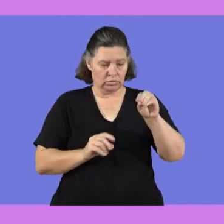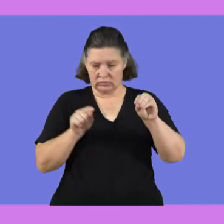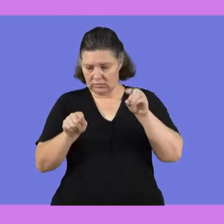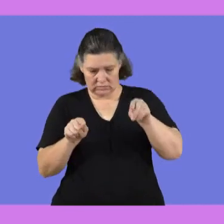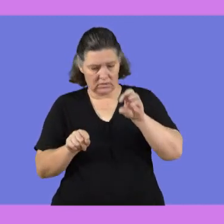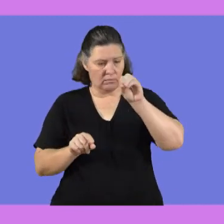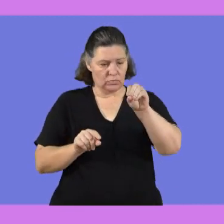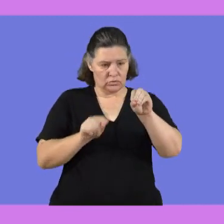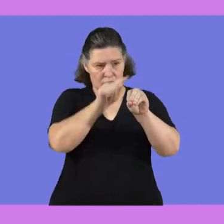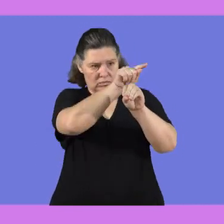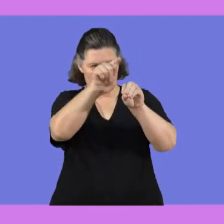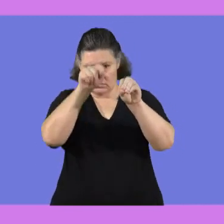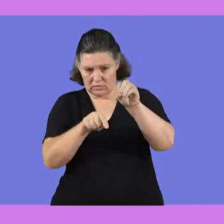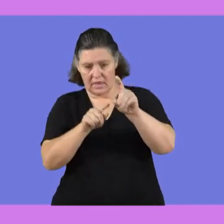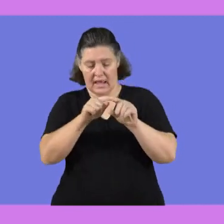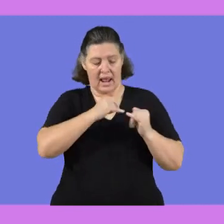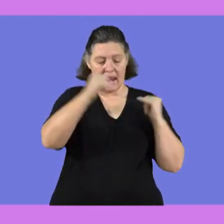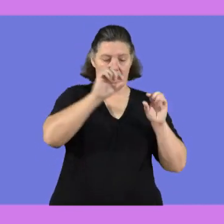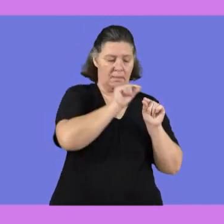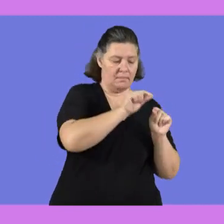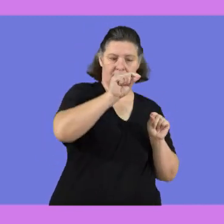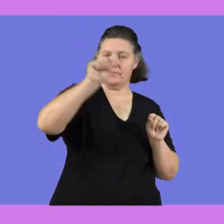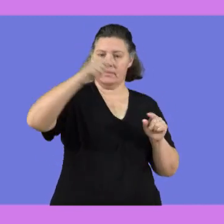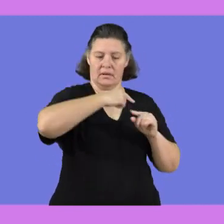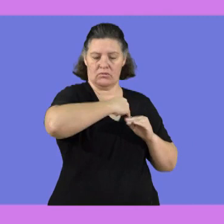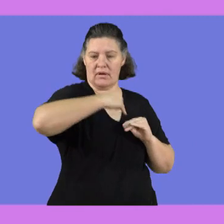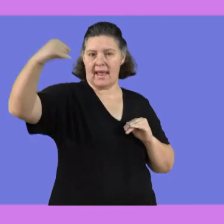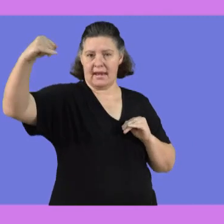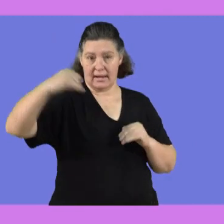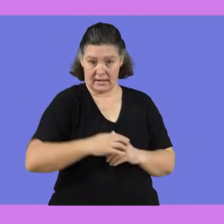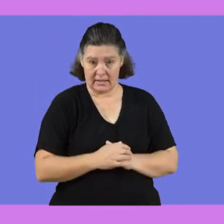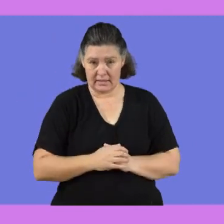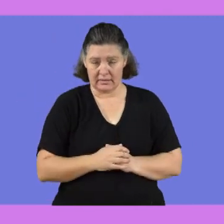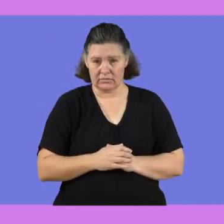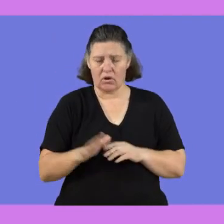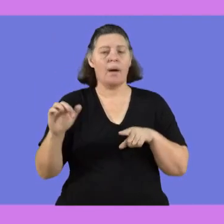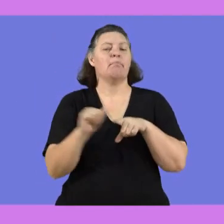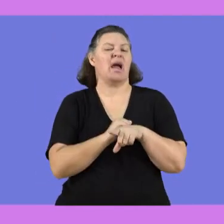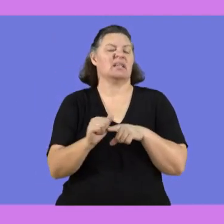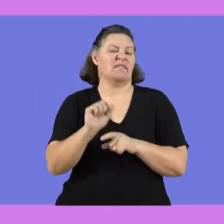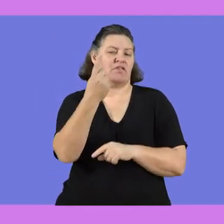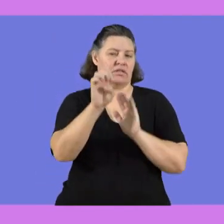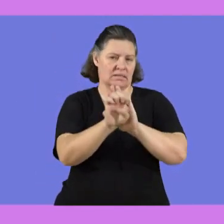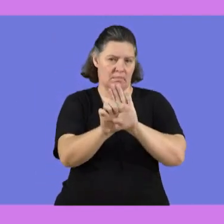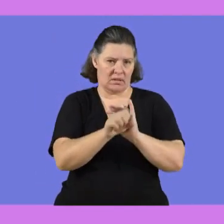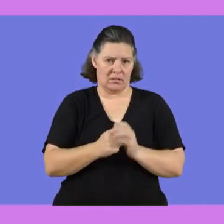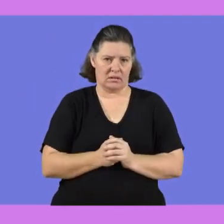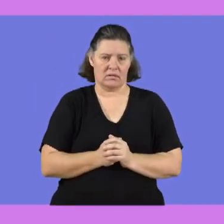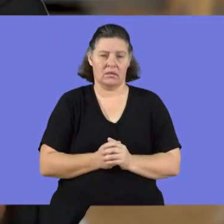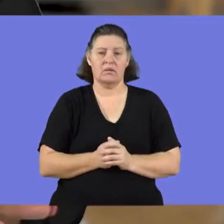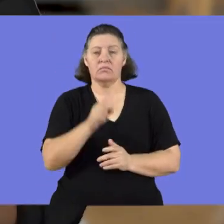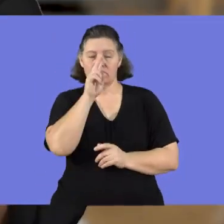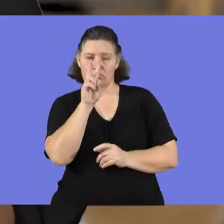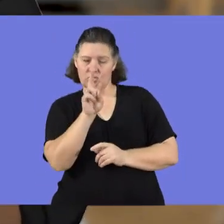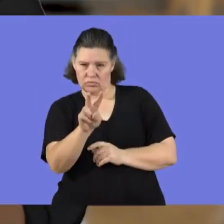must plot the coordinates. After plotting the coordinates, you then join the lines. Okay, let us practice